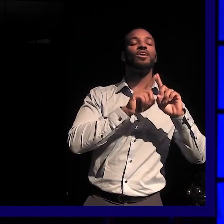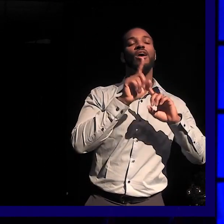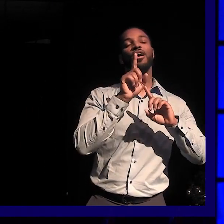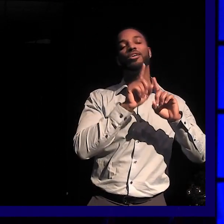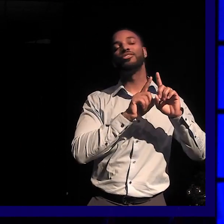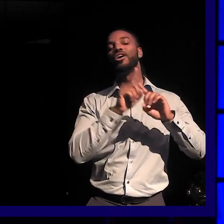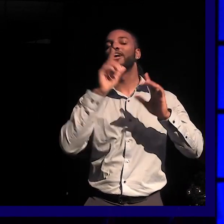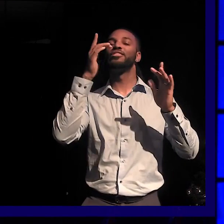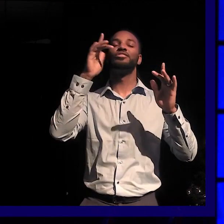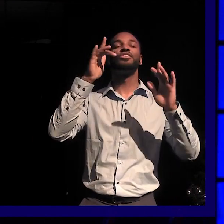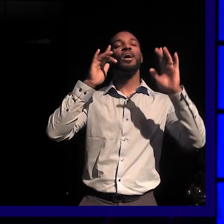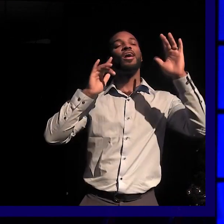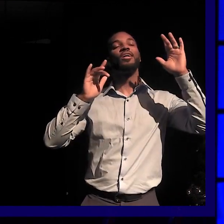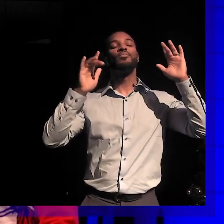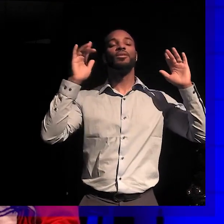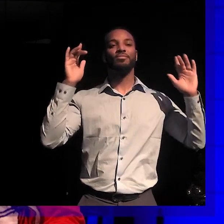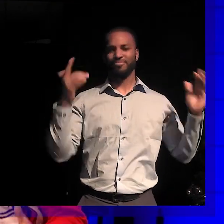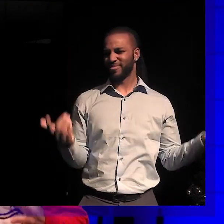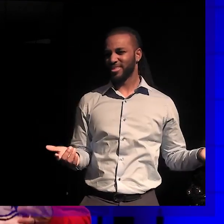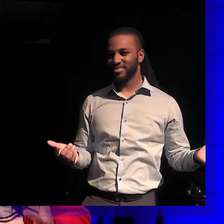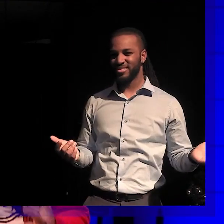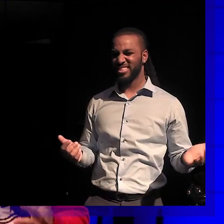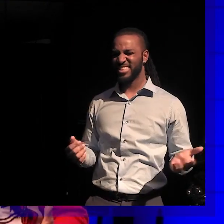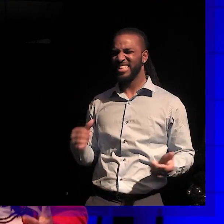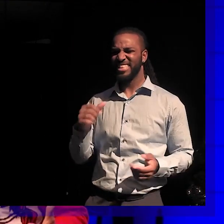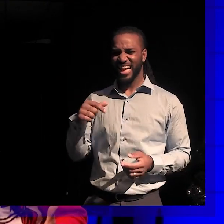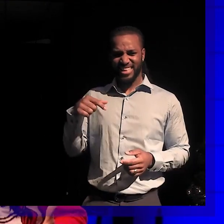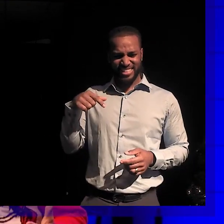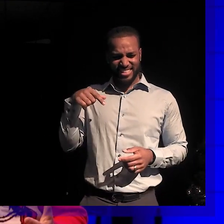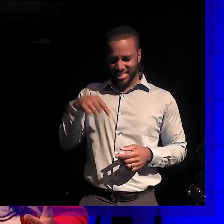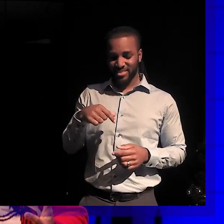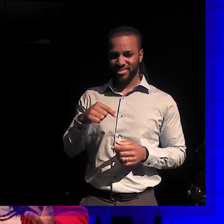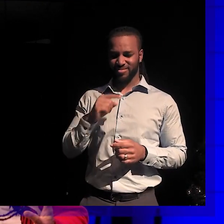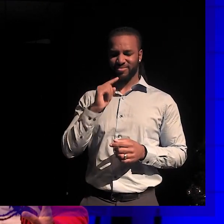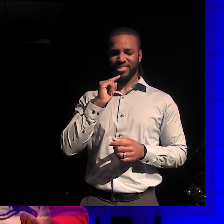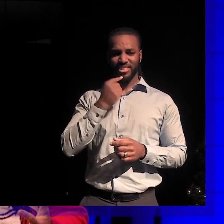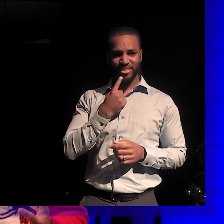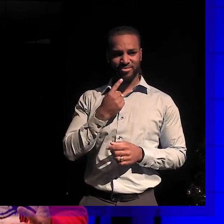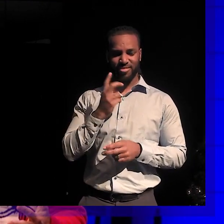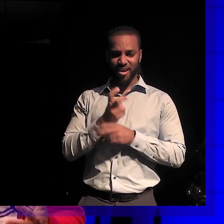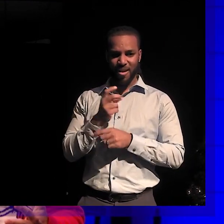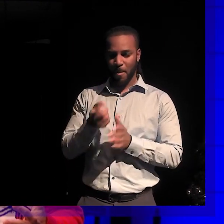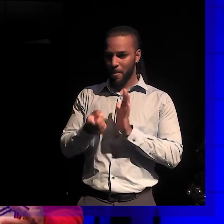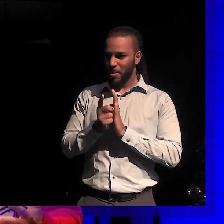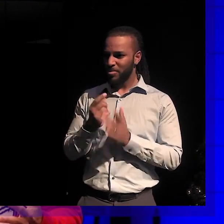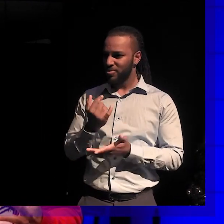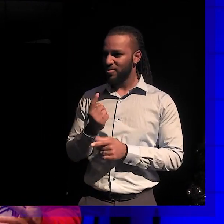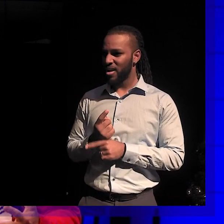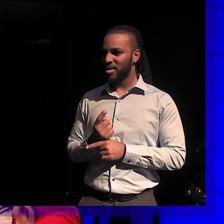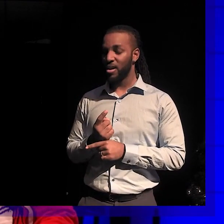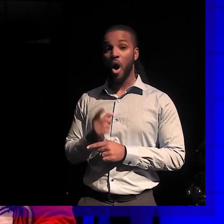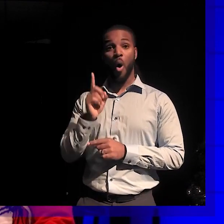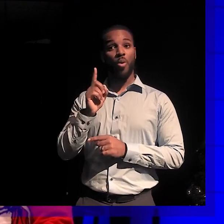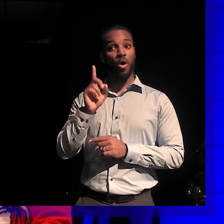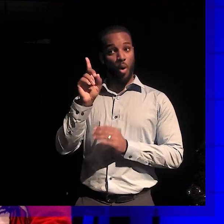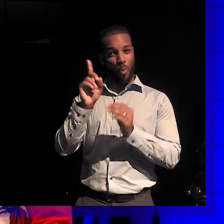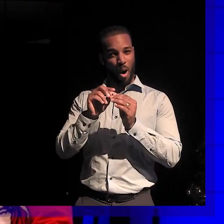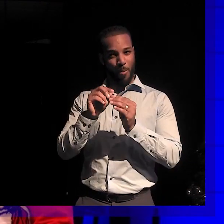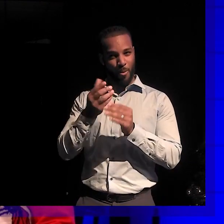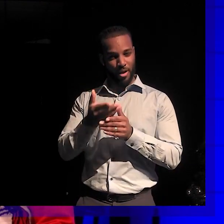A star shining. This is not a serene moment. Oh, And one more